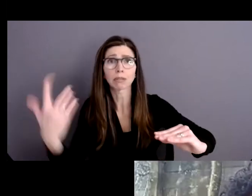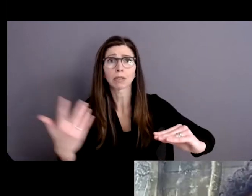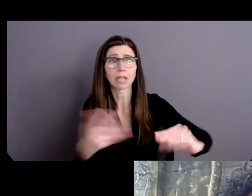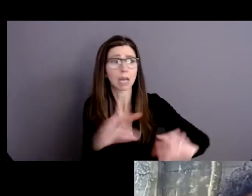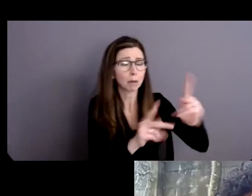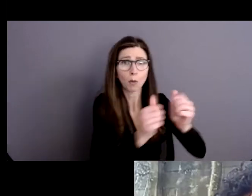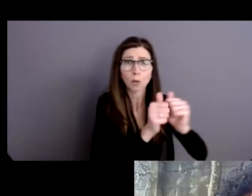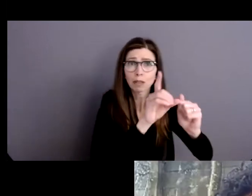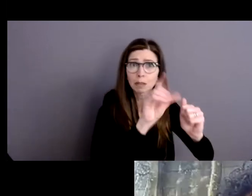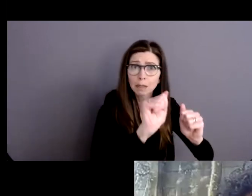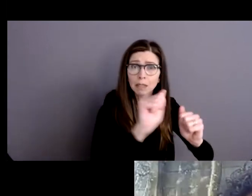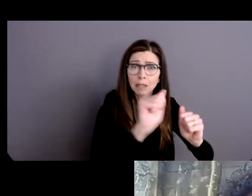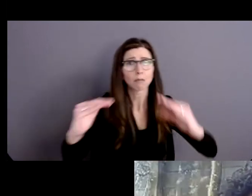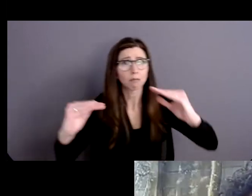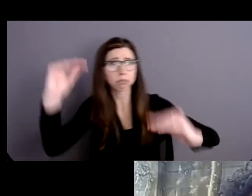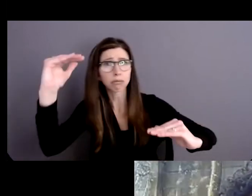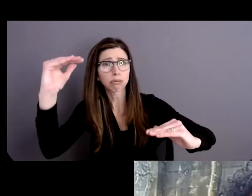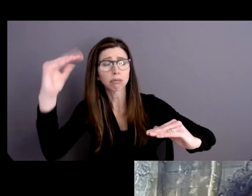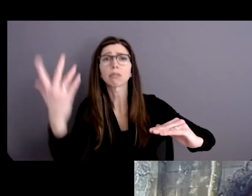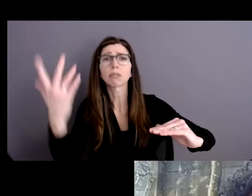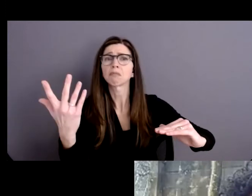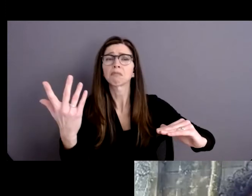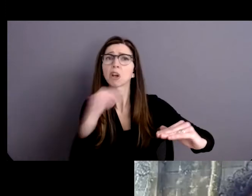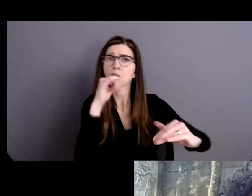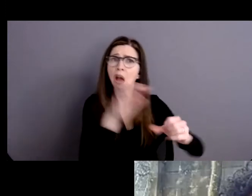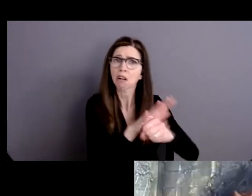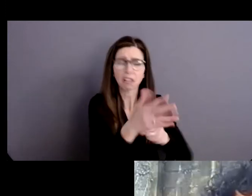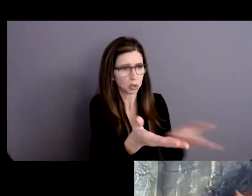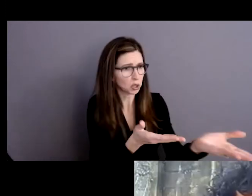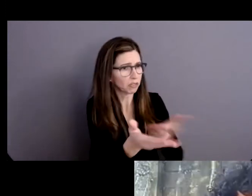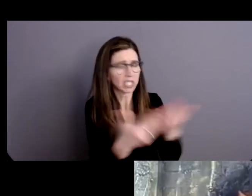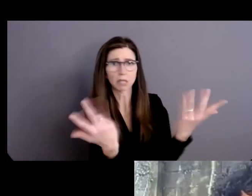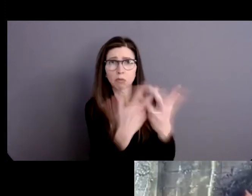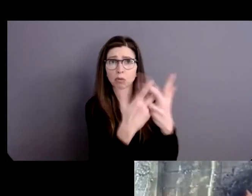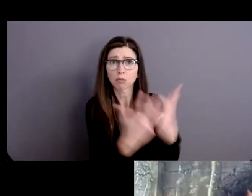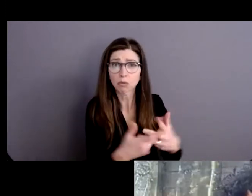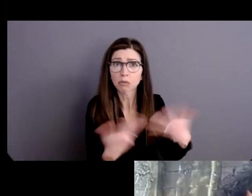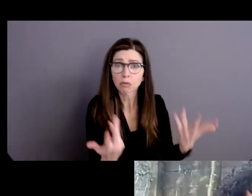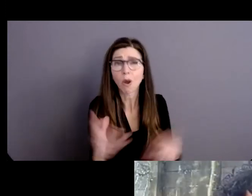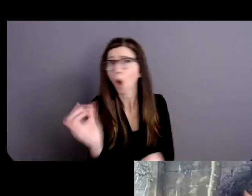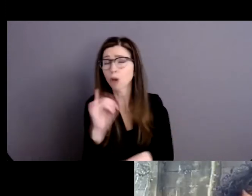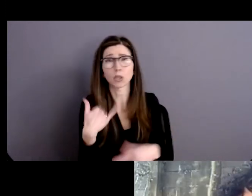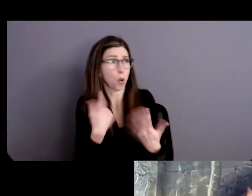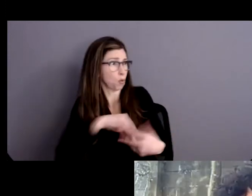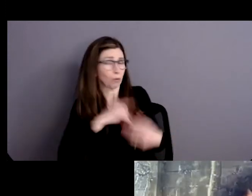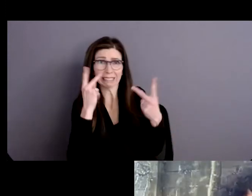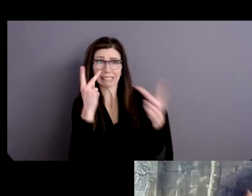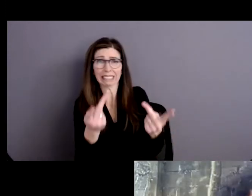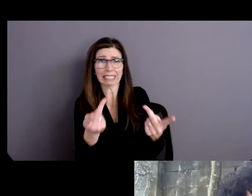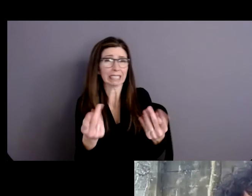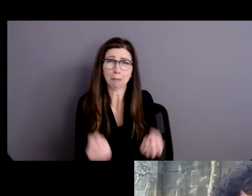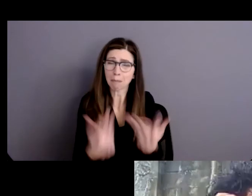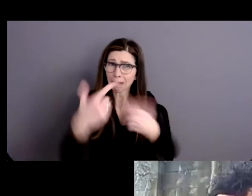regular basis to continue living, to the more blatant and widespread human rights violations